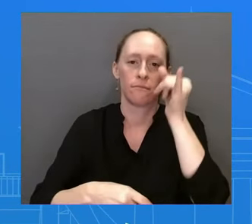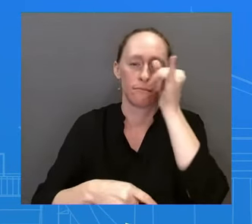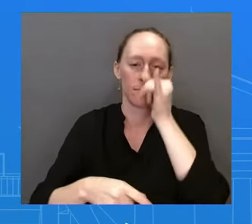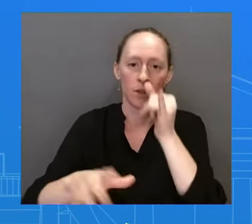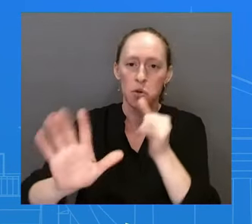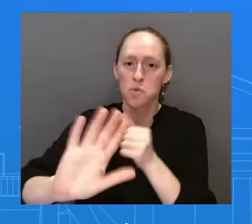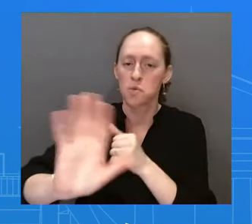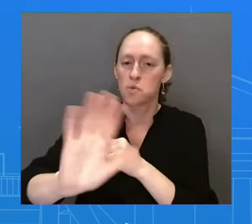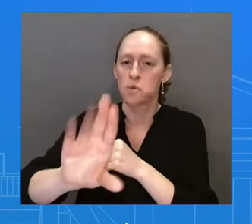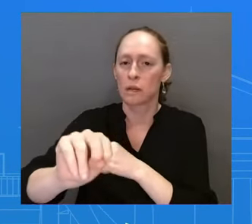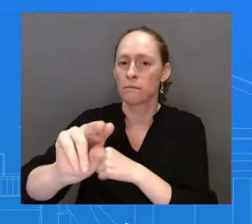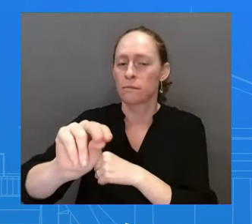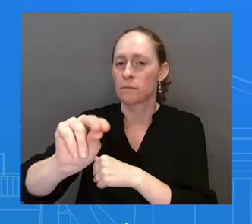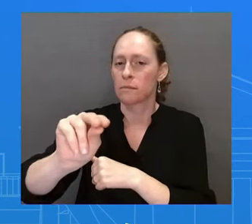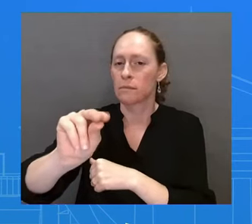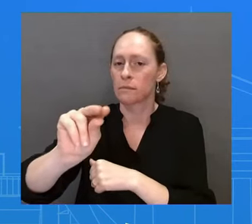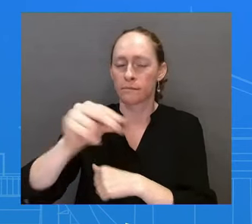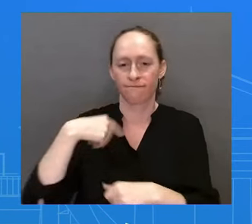careful. And